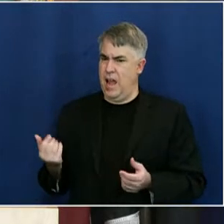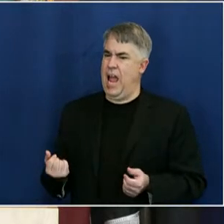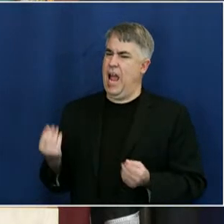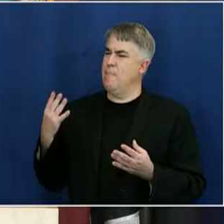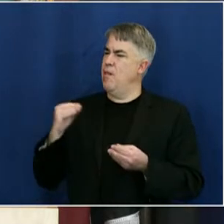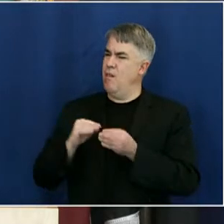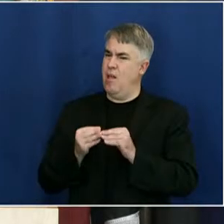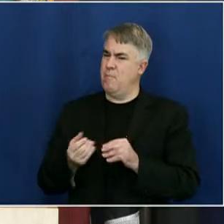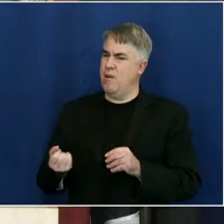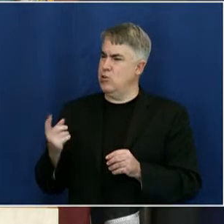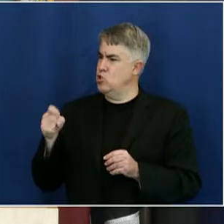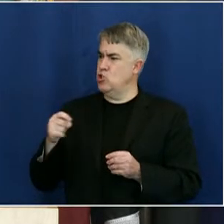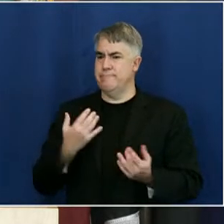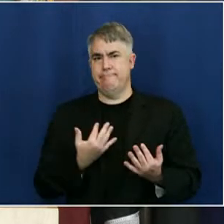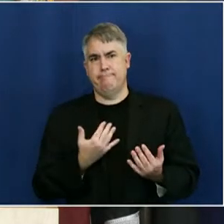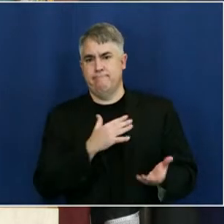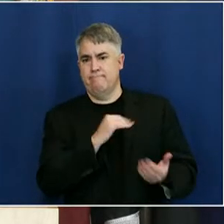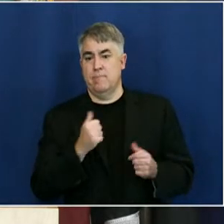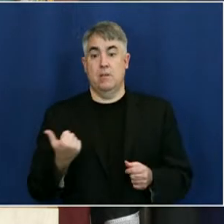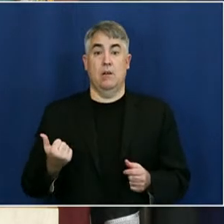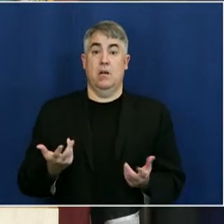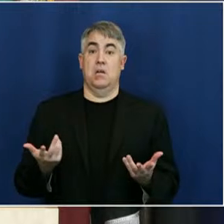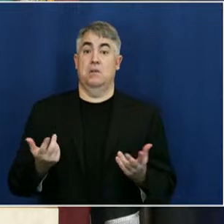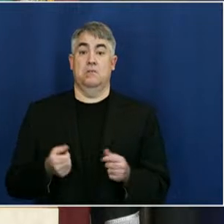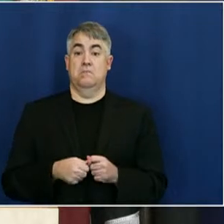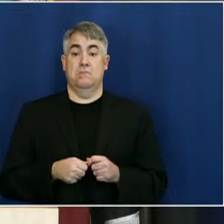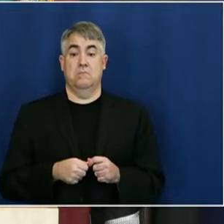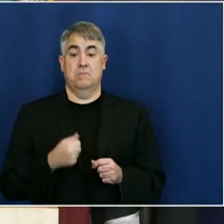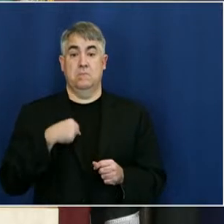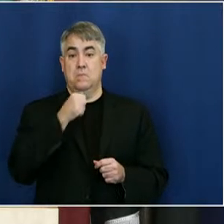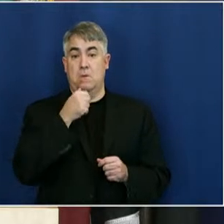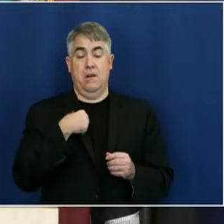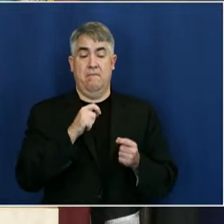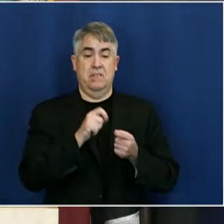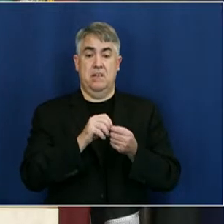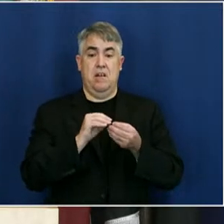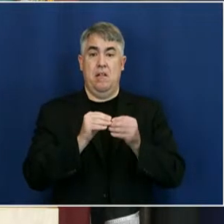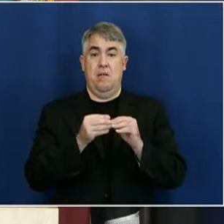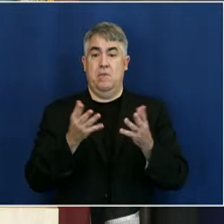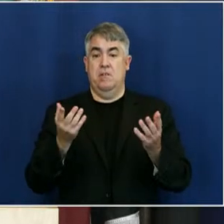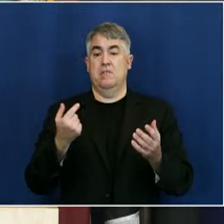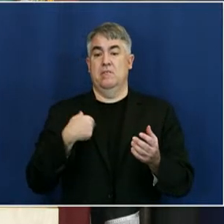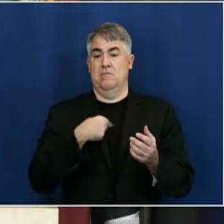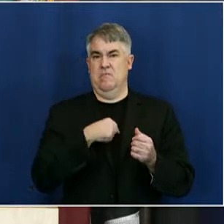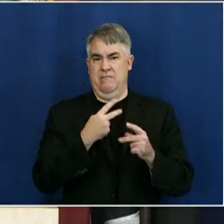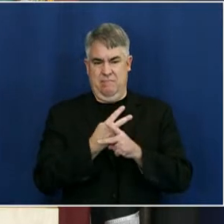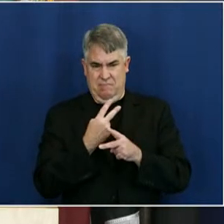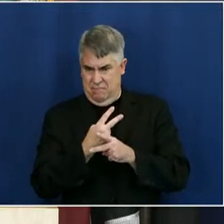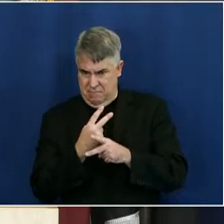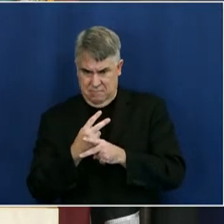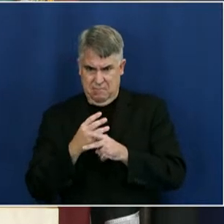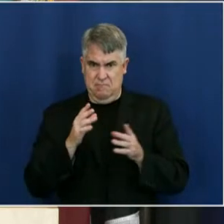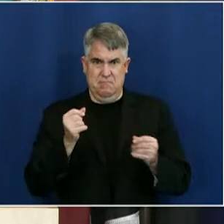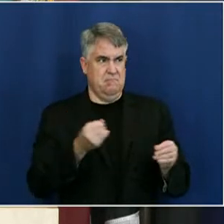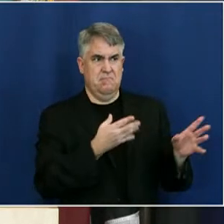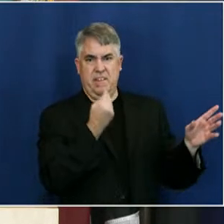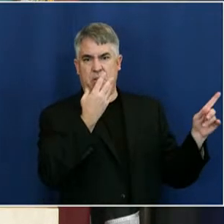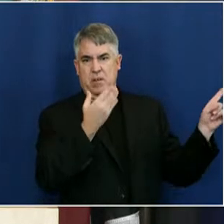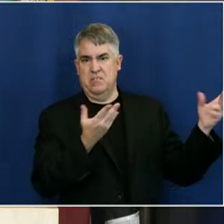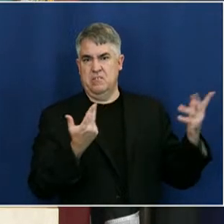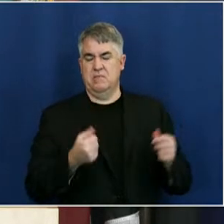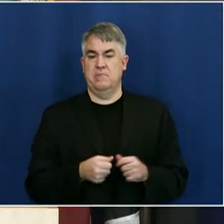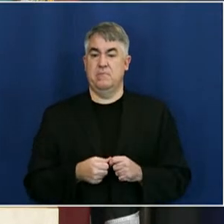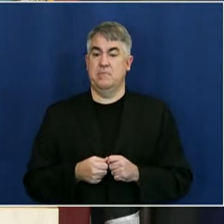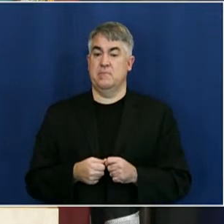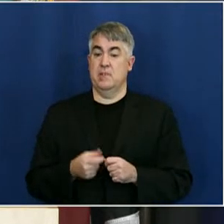waiting for? I don't have the exact numbers. We can try and pull those and get them to you. We don't know what the delay was from